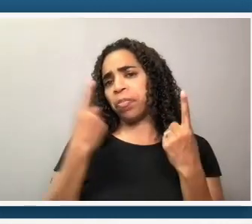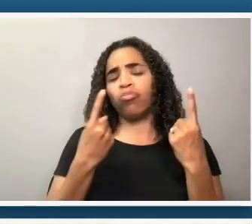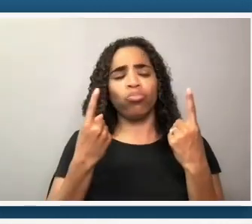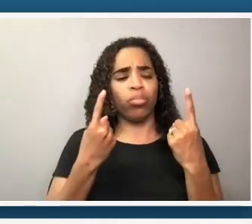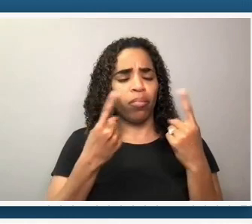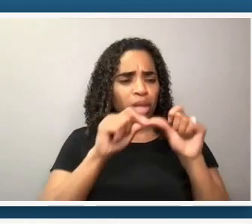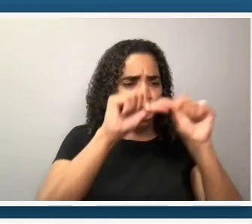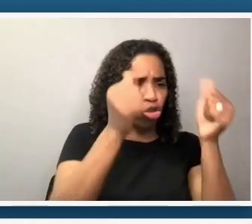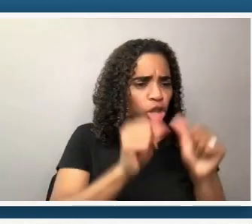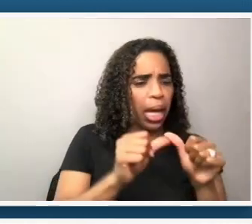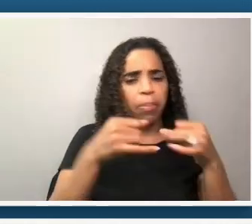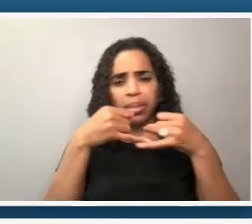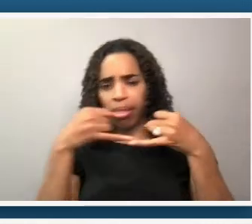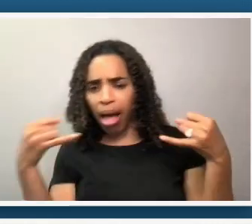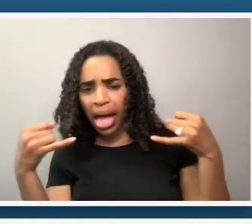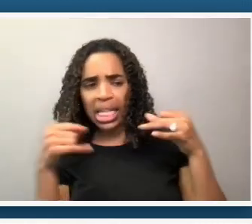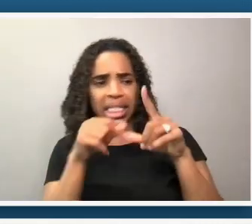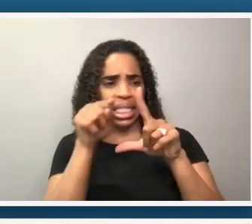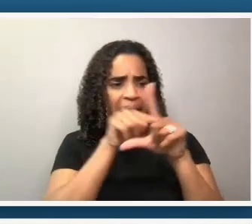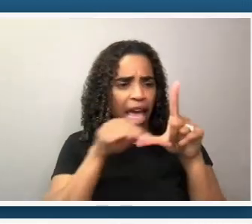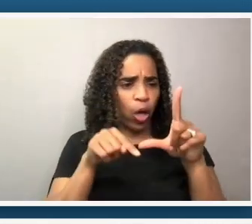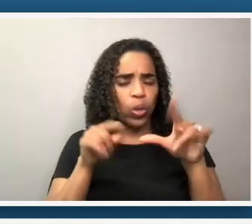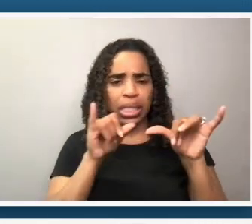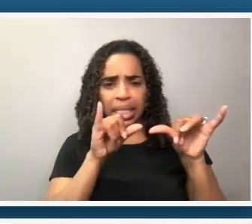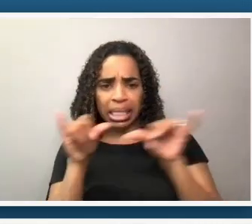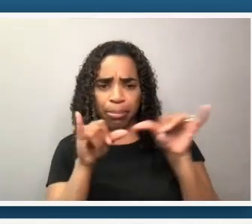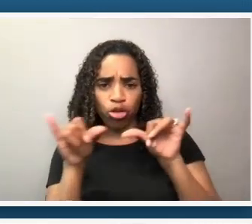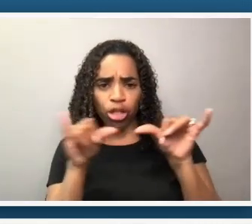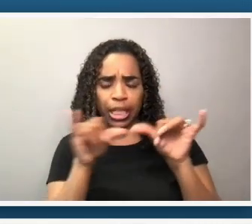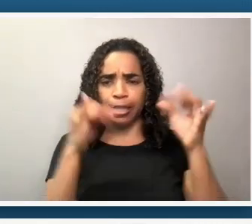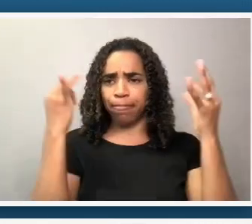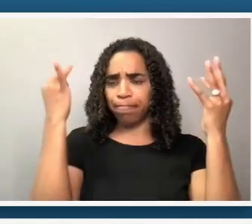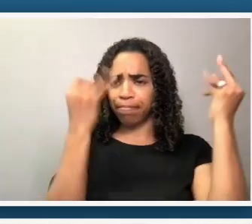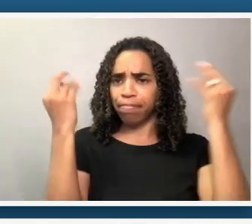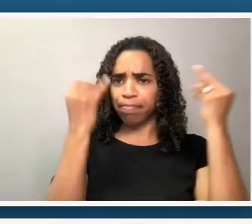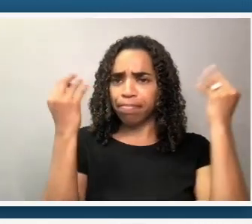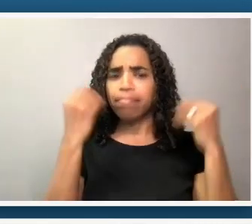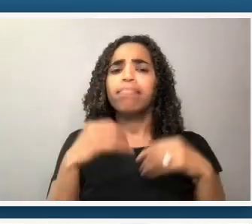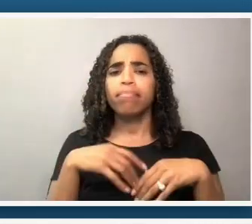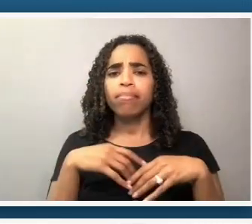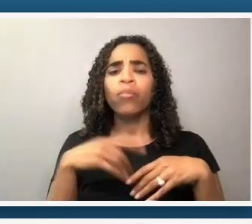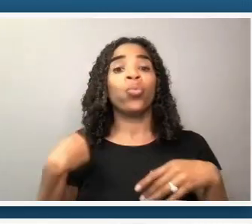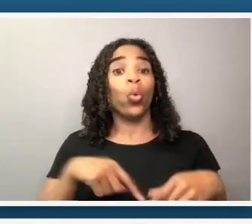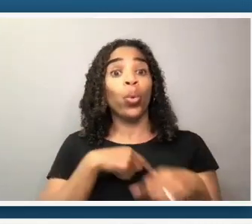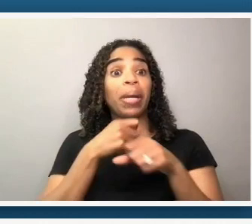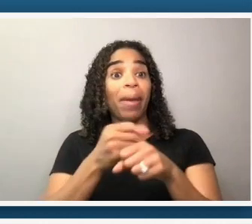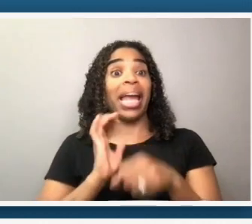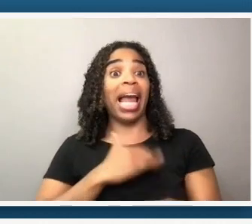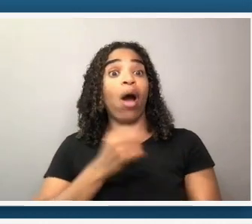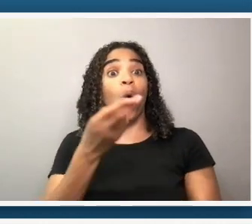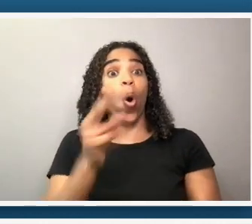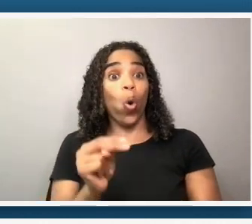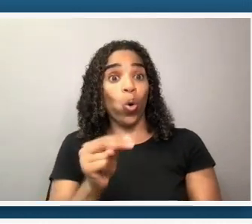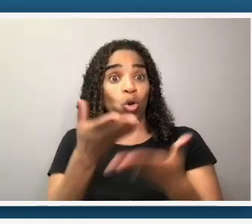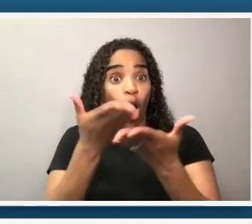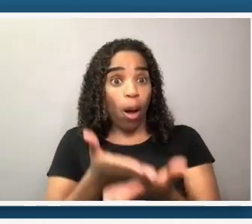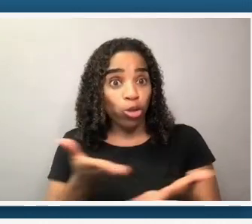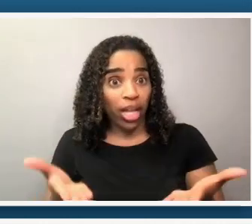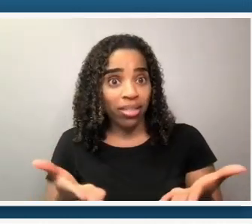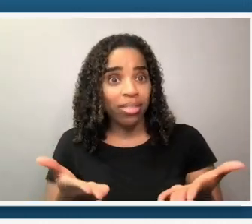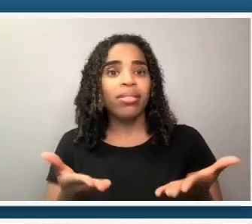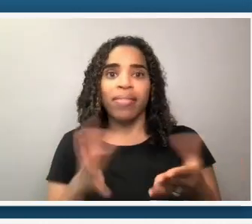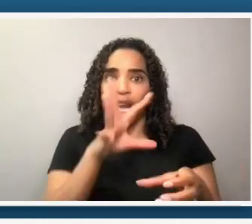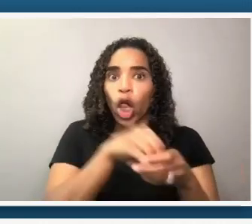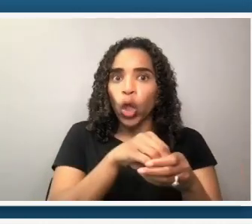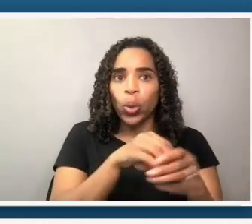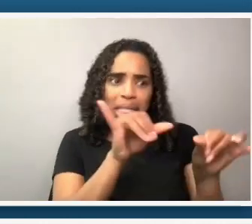lines and angles and symmetry a little bit more as we were looking at them in those textiles. We made our own objects that had symmetry in them and